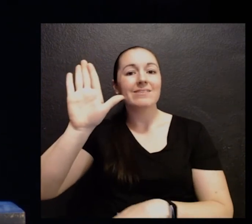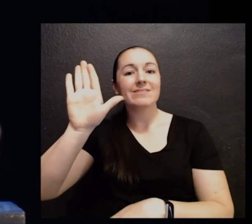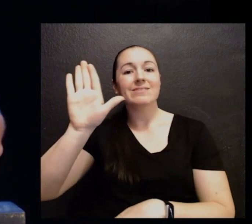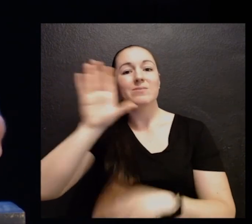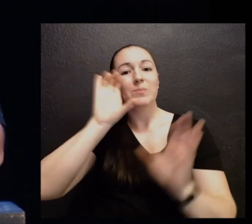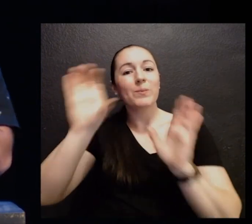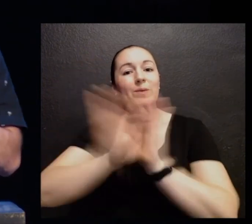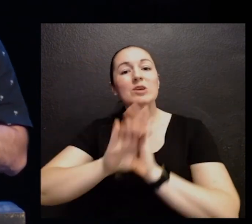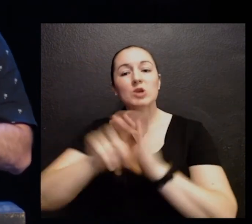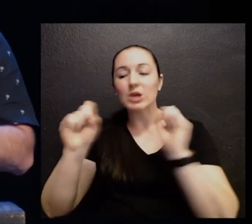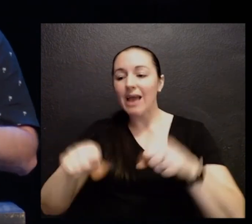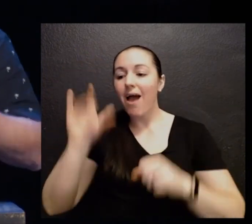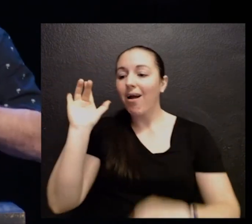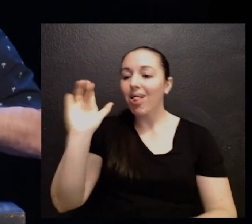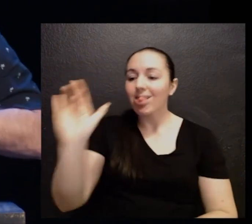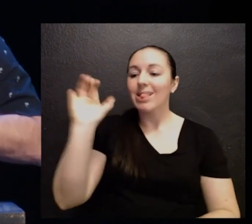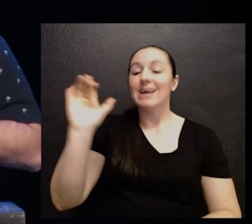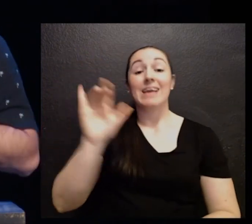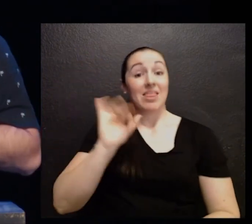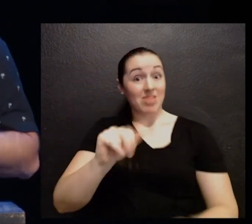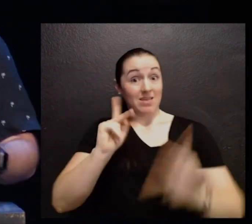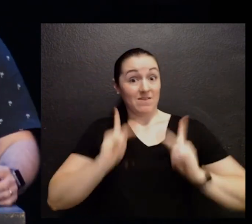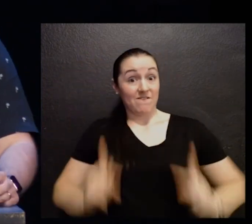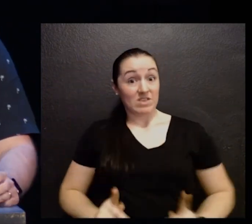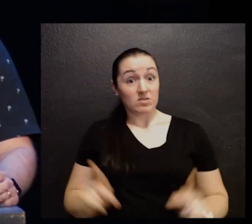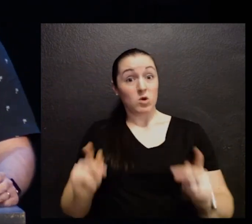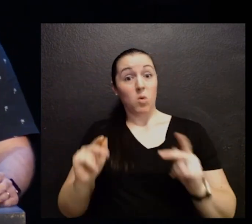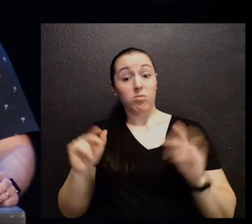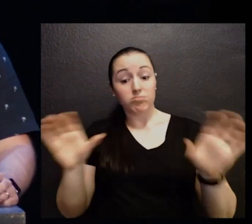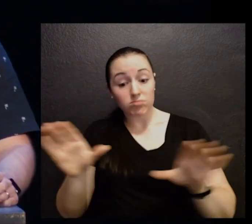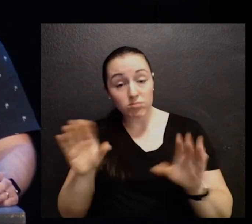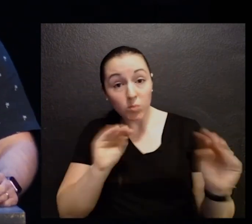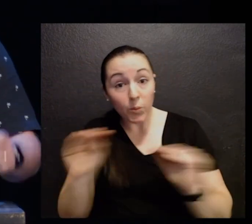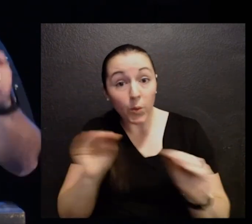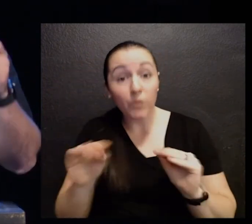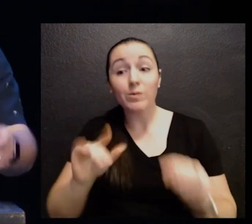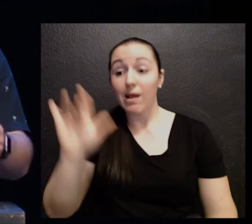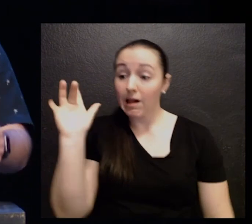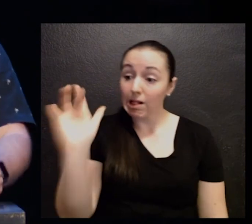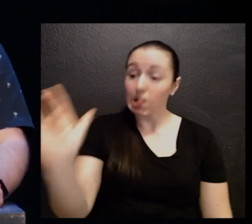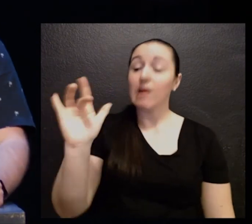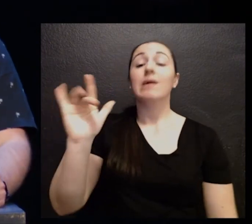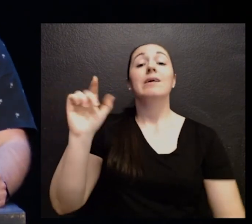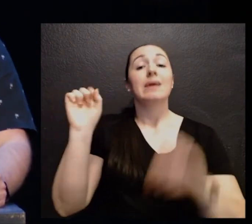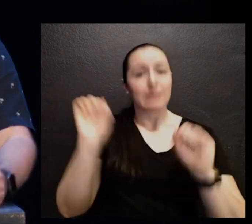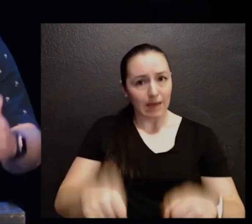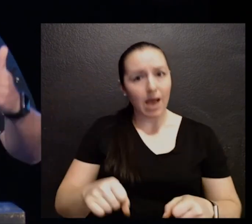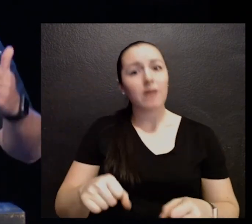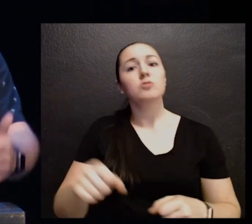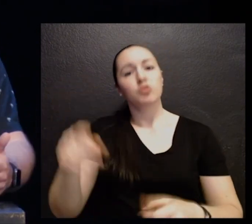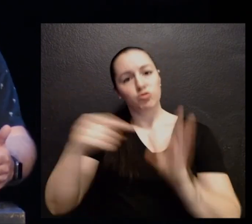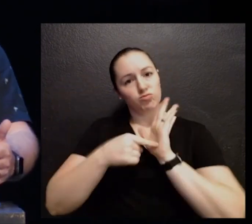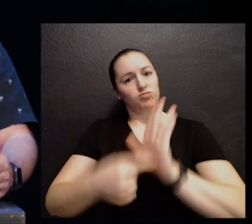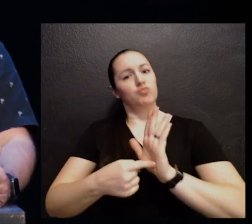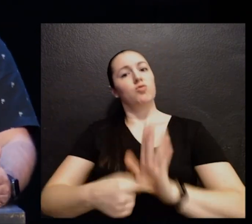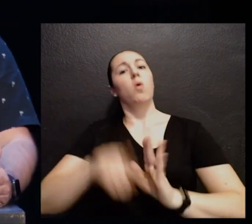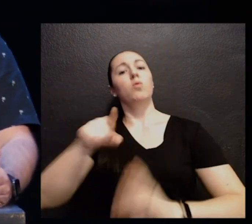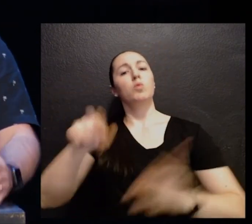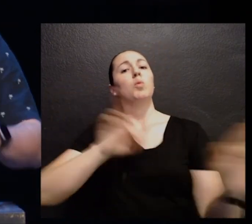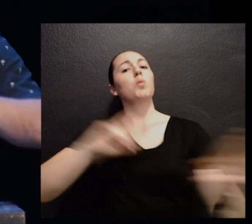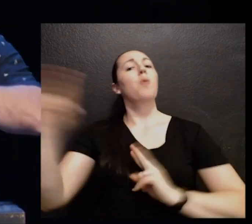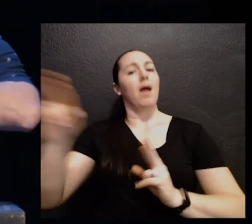physical move that of a spiritual decision that says, that's me. I'm making that decision today. I'm all